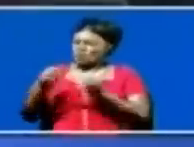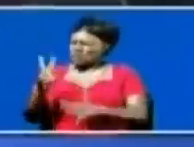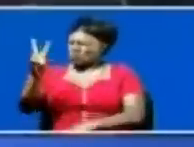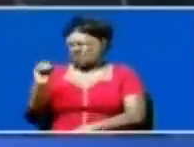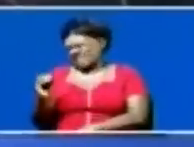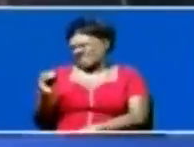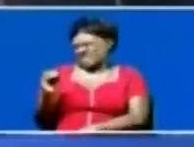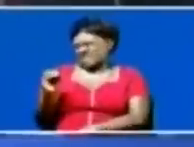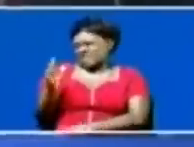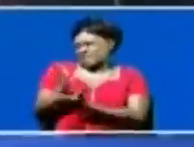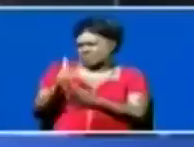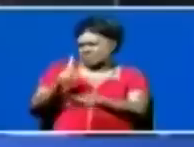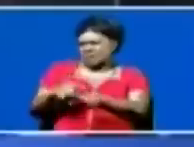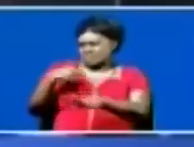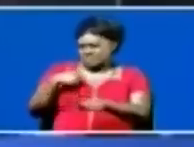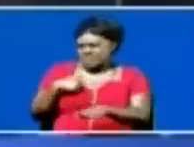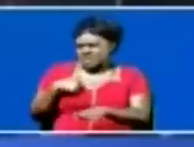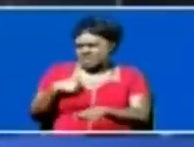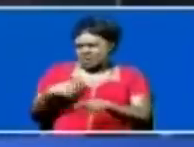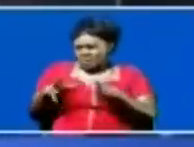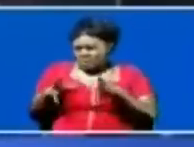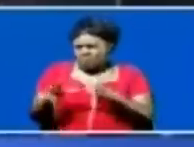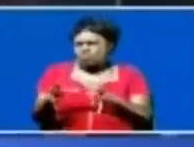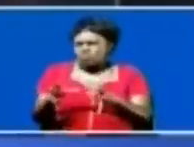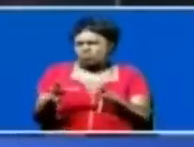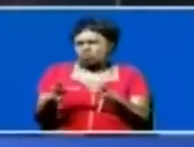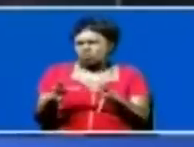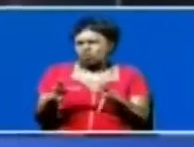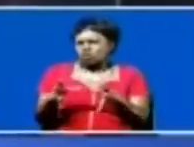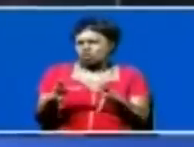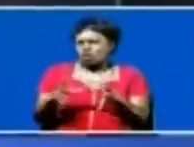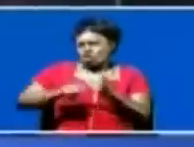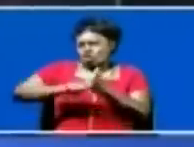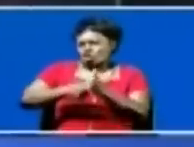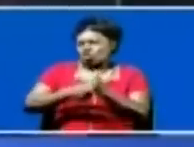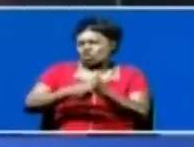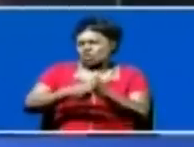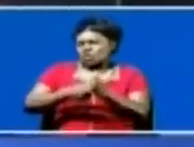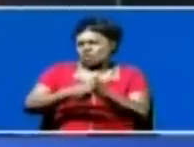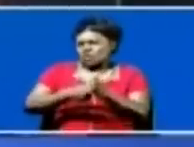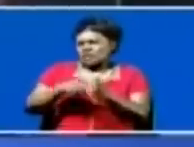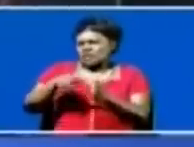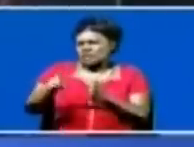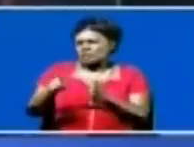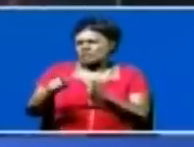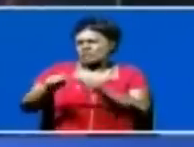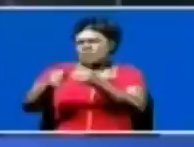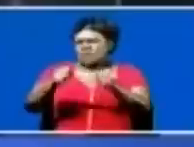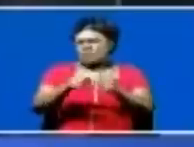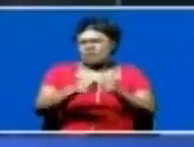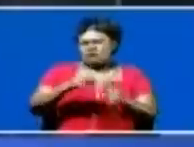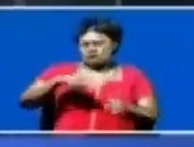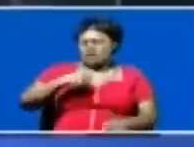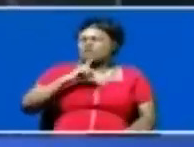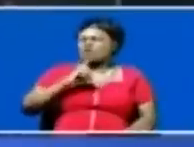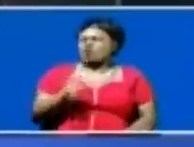20. And at some point, I went and was pushing them and closed the door, because they were even violating our own standing